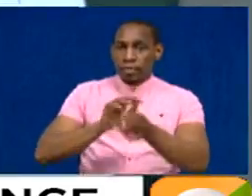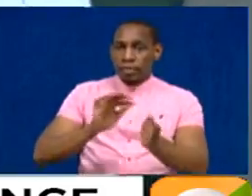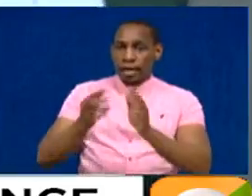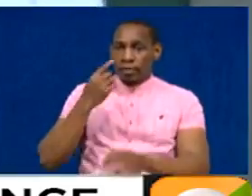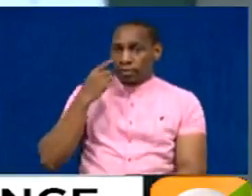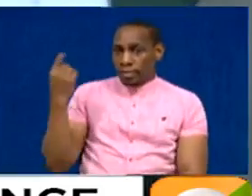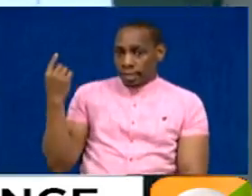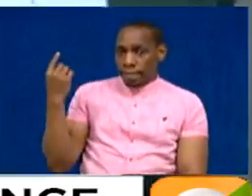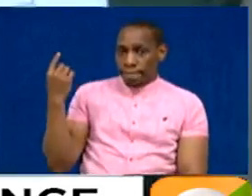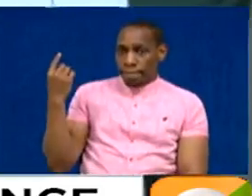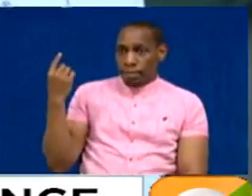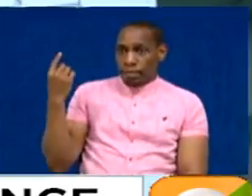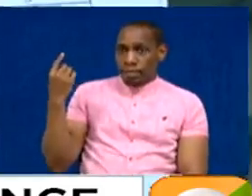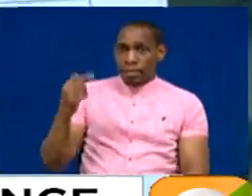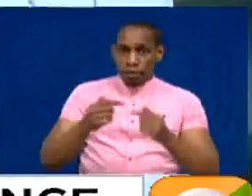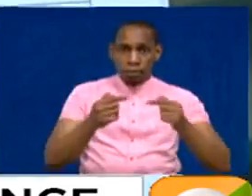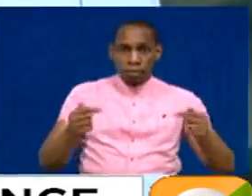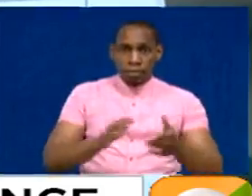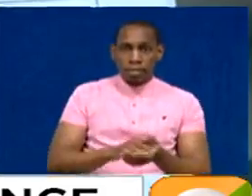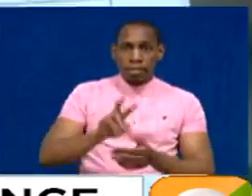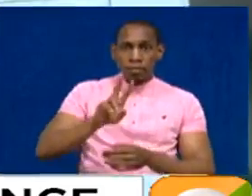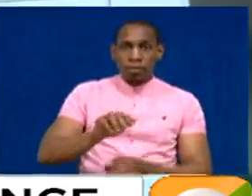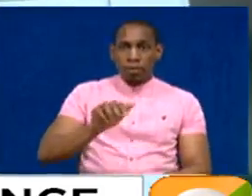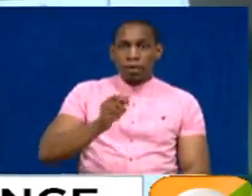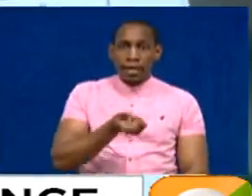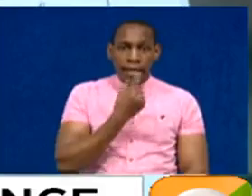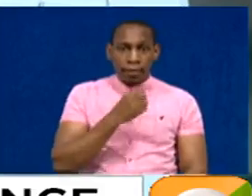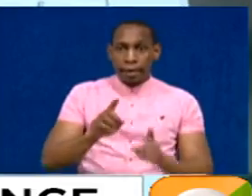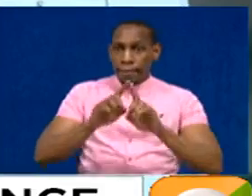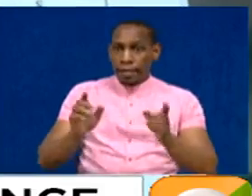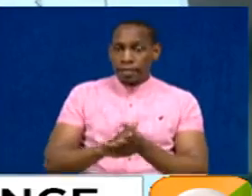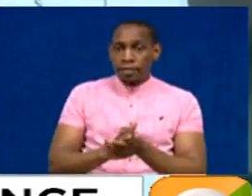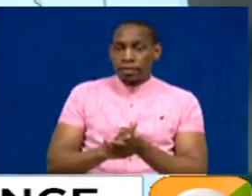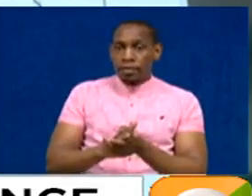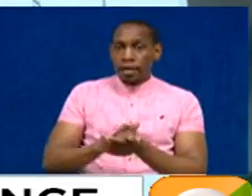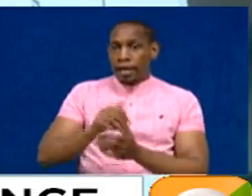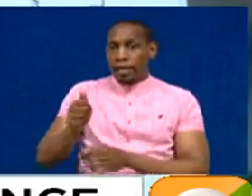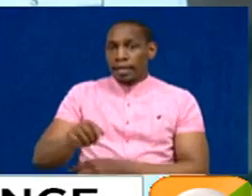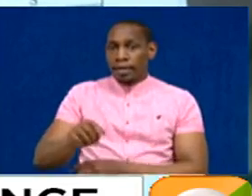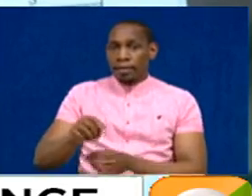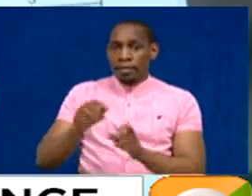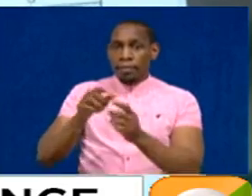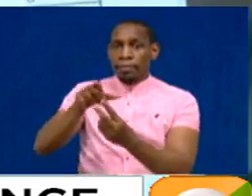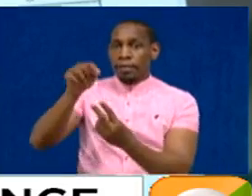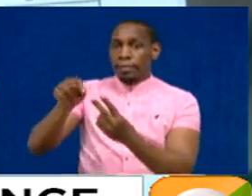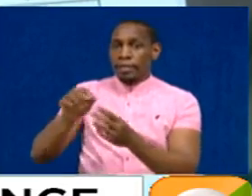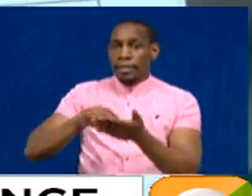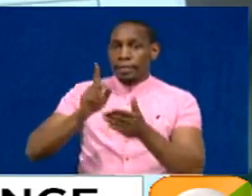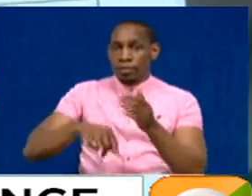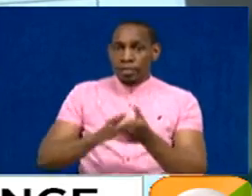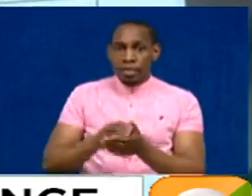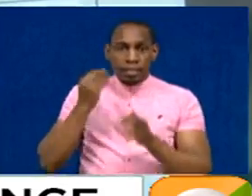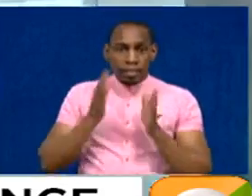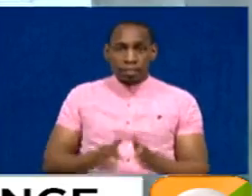look like. This bacteria is only resistant to two antibiotics, but there is a pool of antibiotics to choose from, which means that